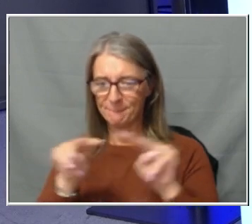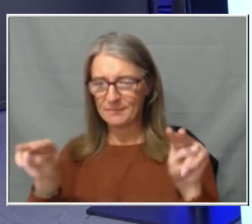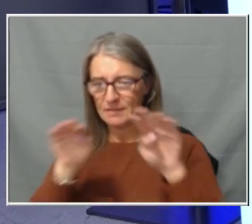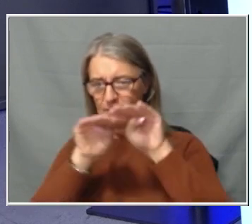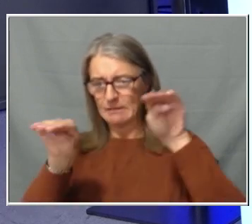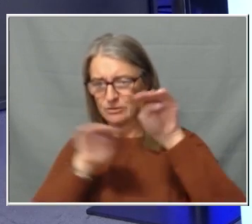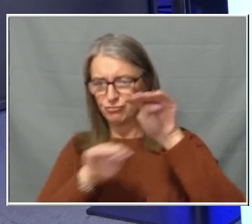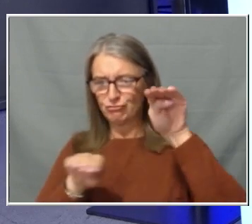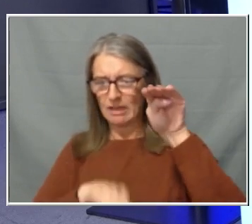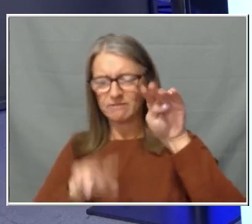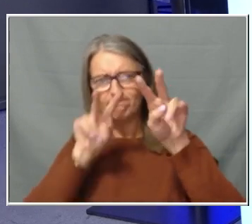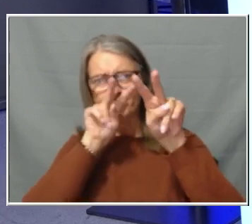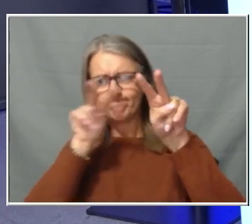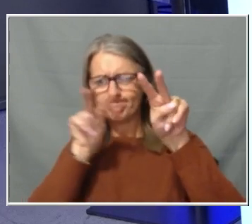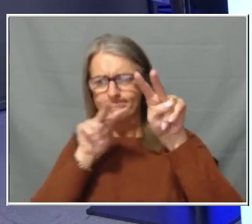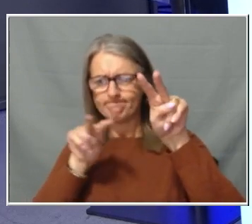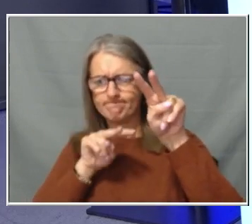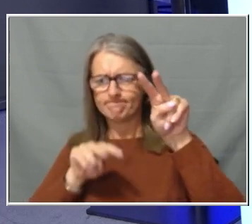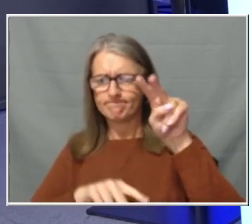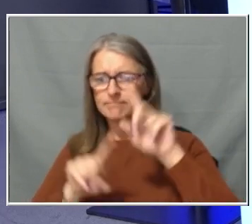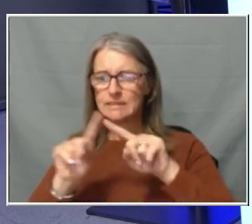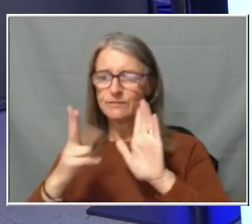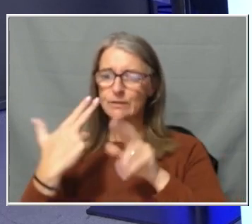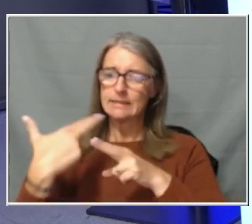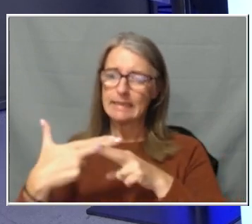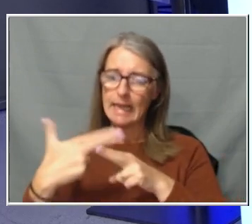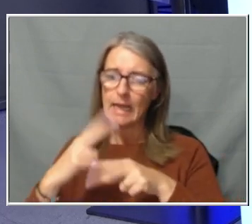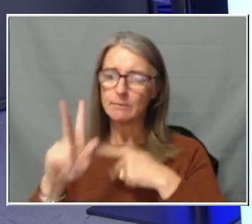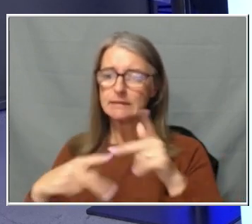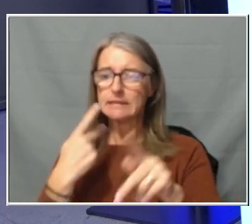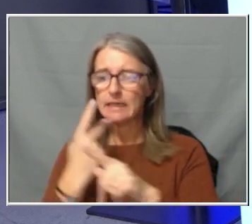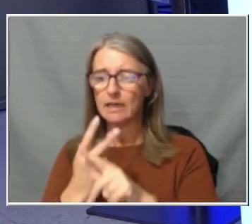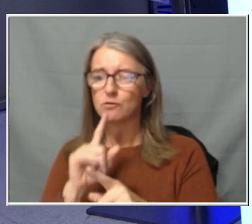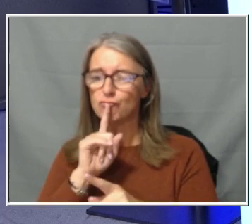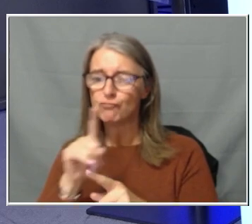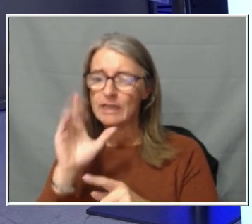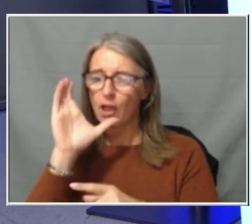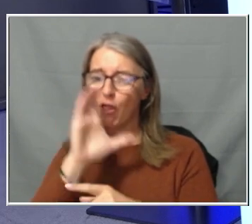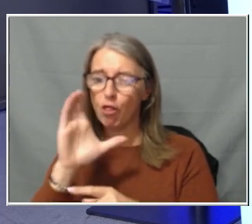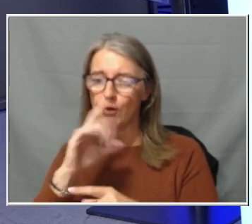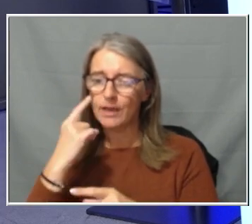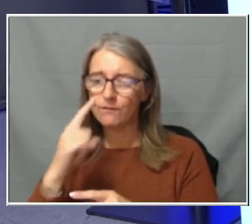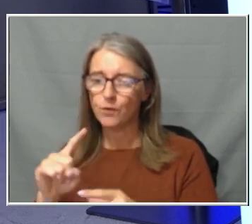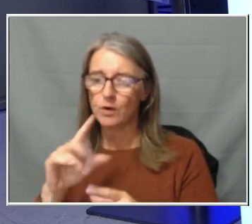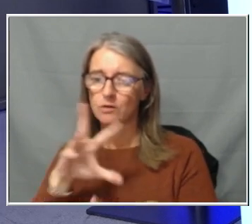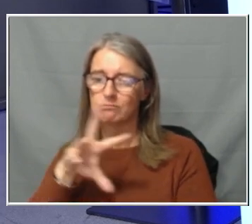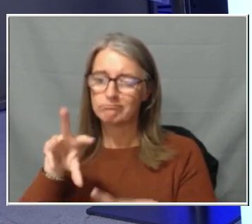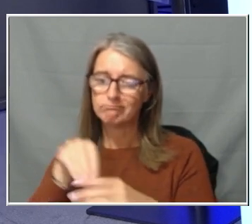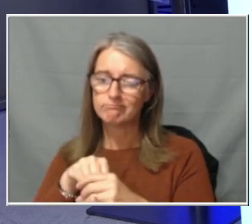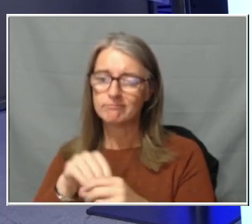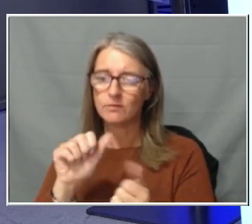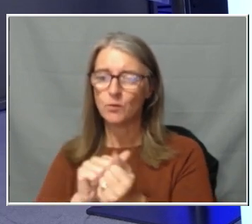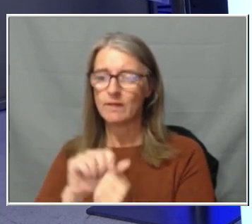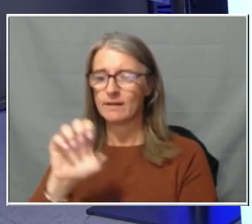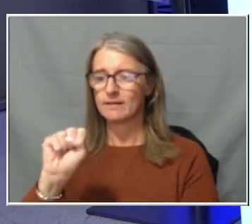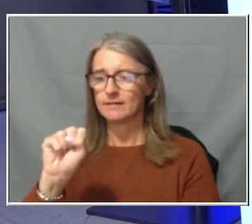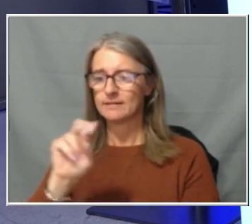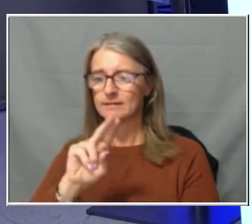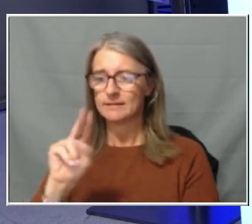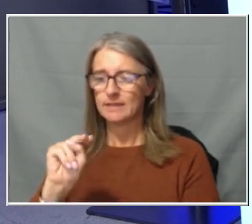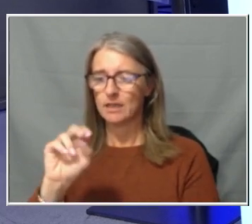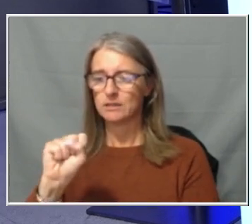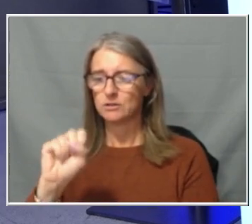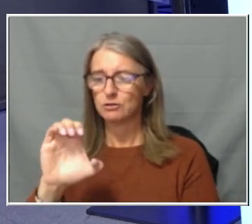different types, different brands. What am I really looking for when it comes to ingredients? What really matters? Right.